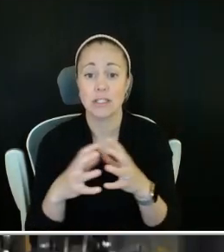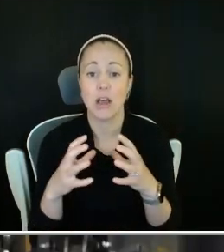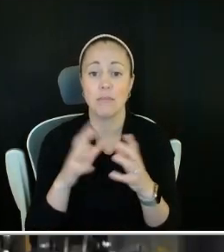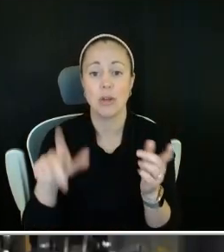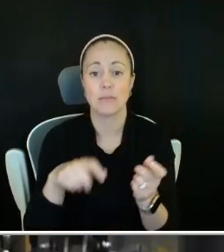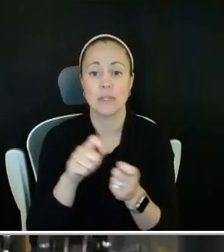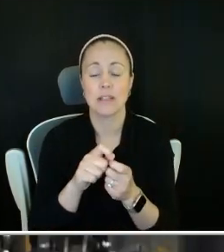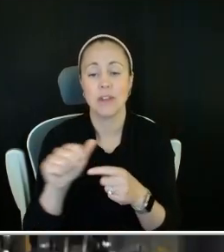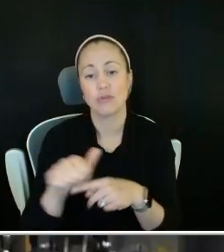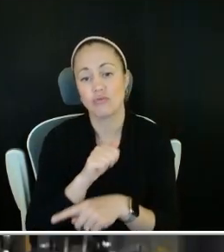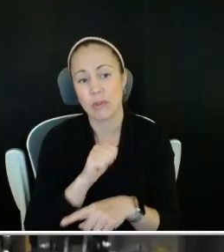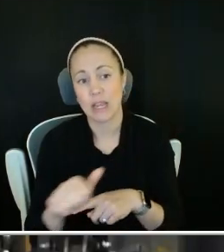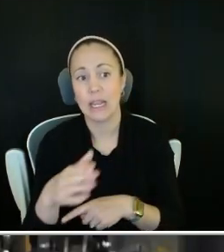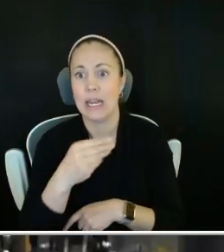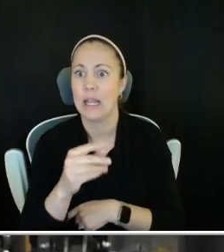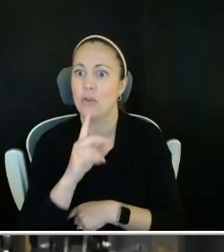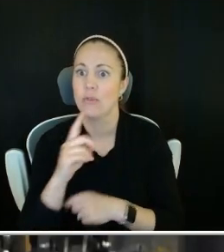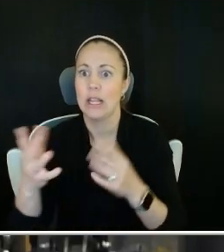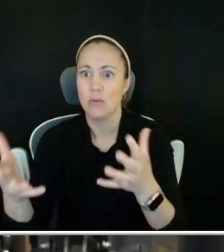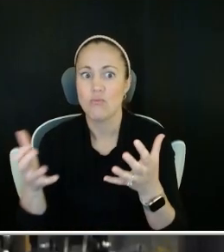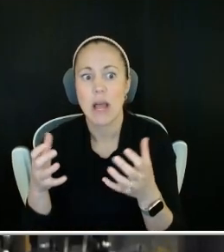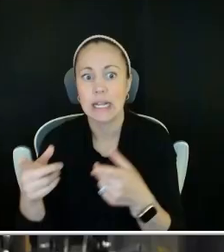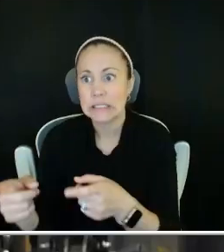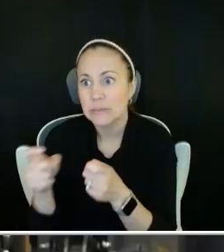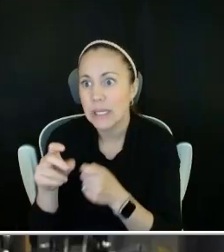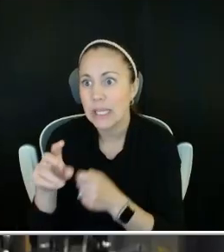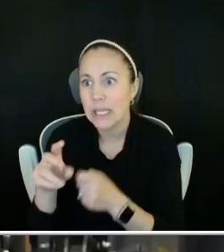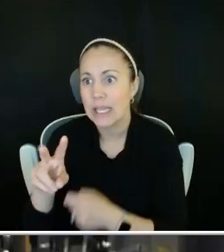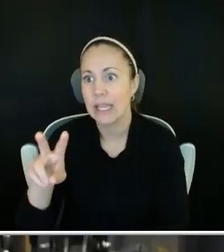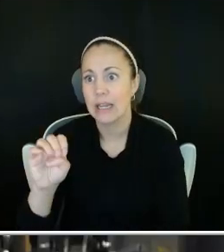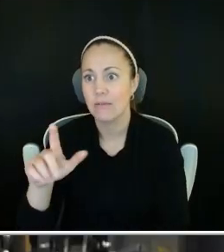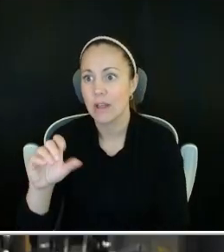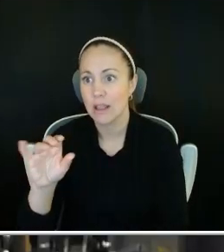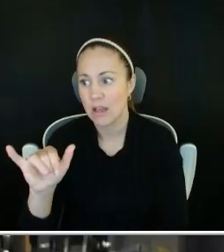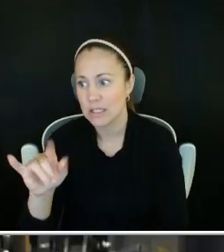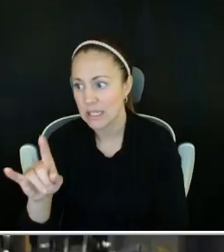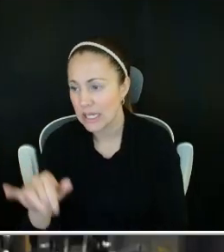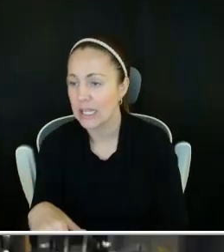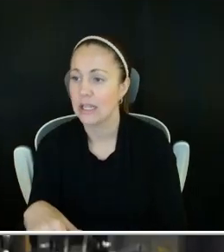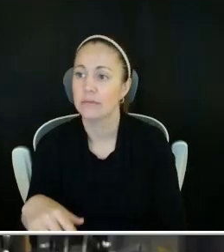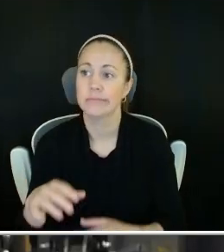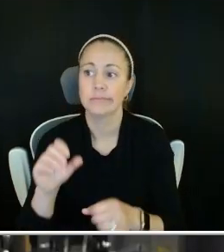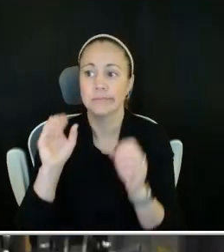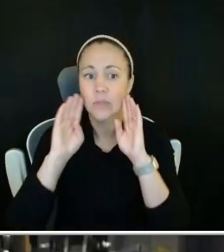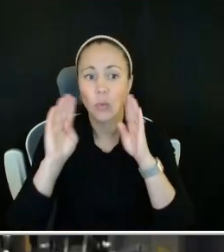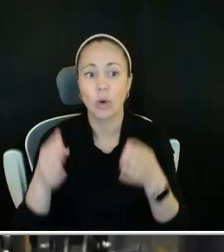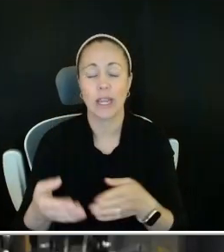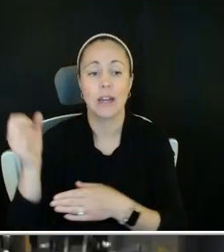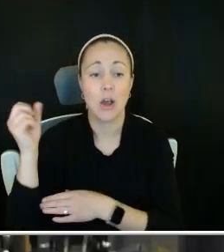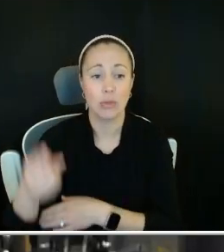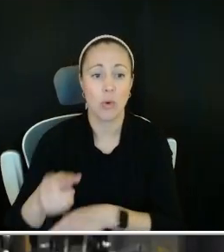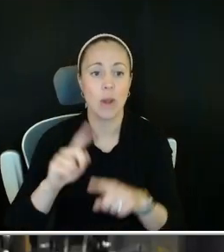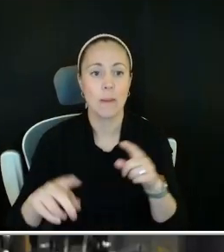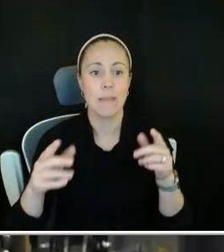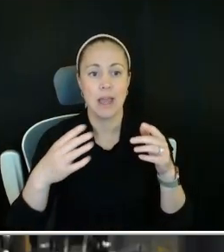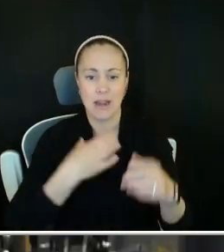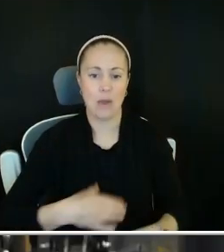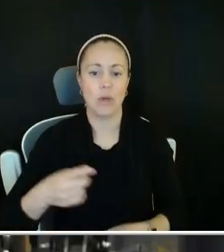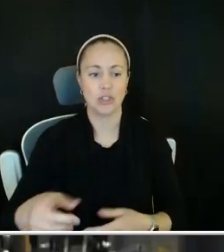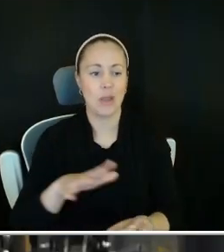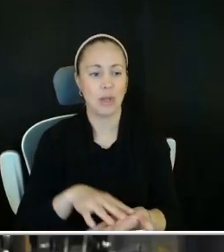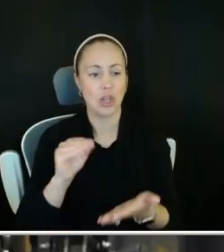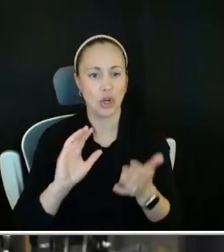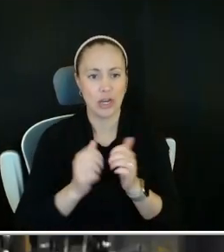chasing velocity and working on throwing. What I wish they did more of was learn how to move their body and get